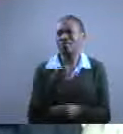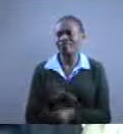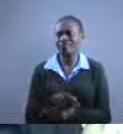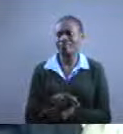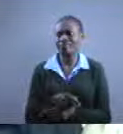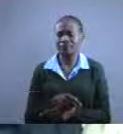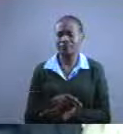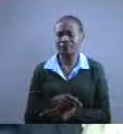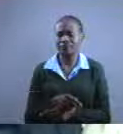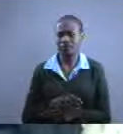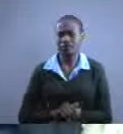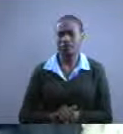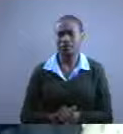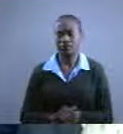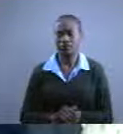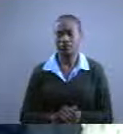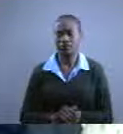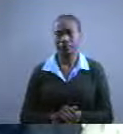that.